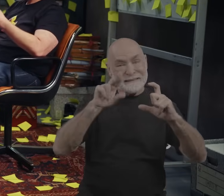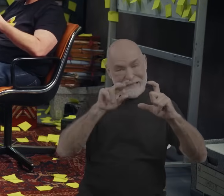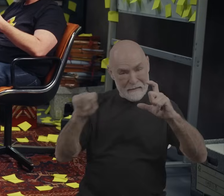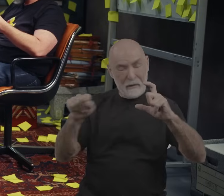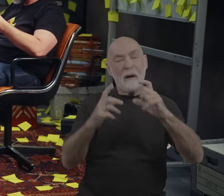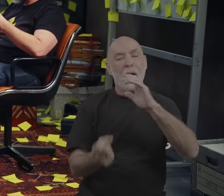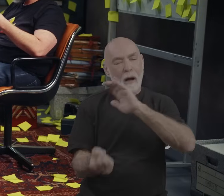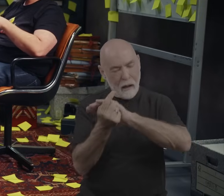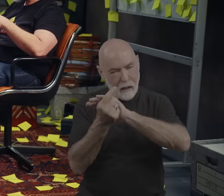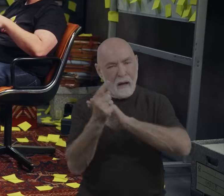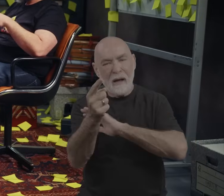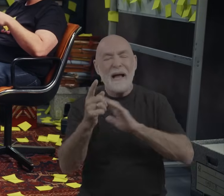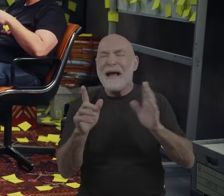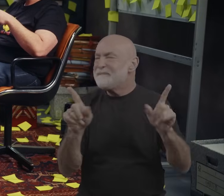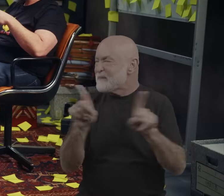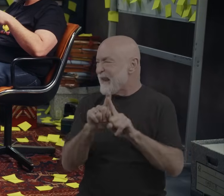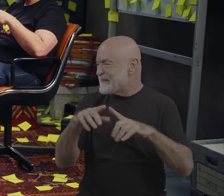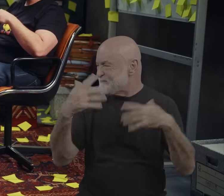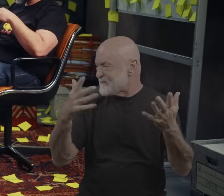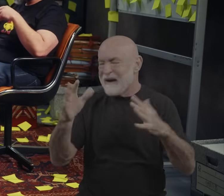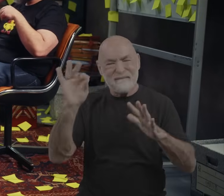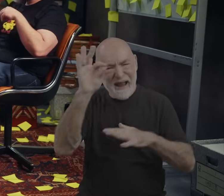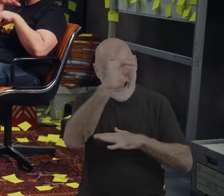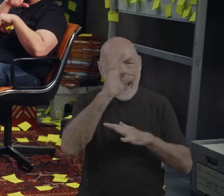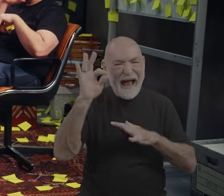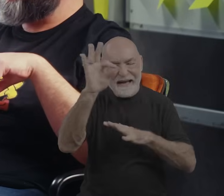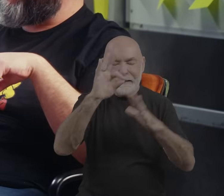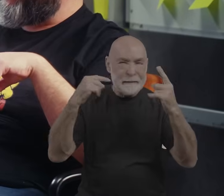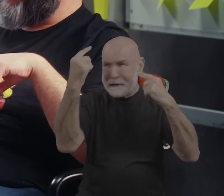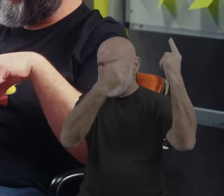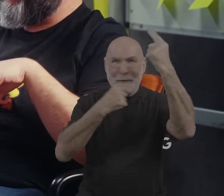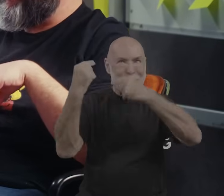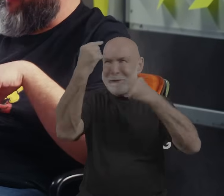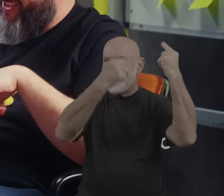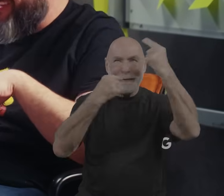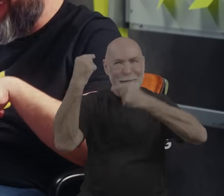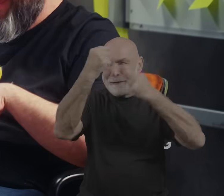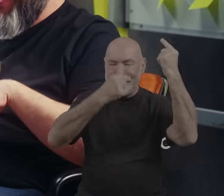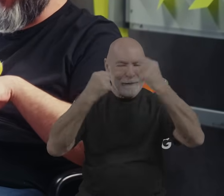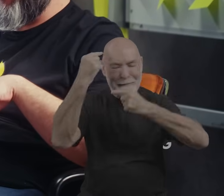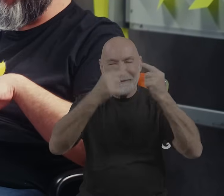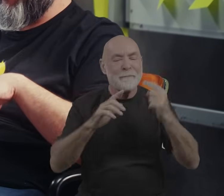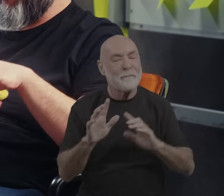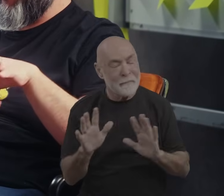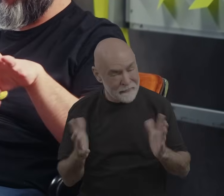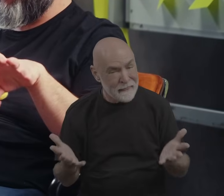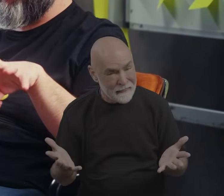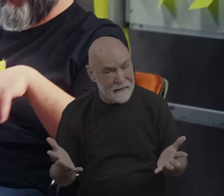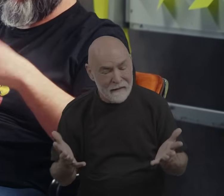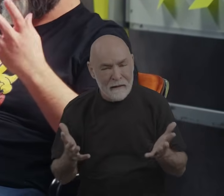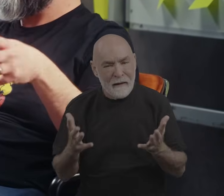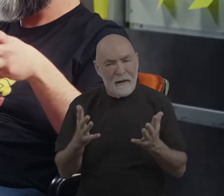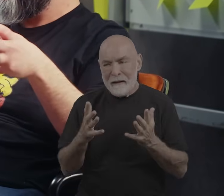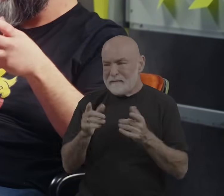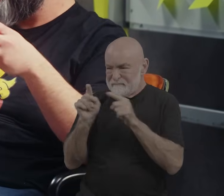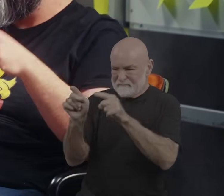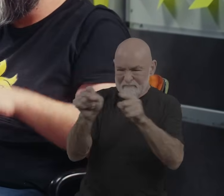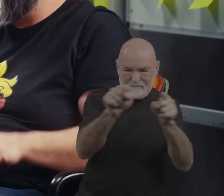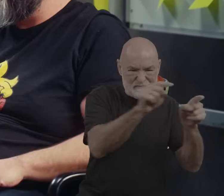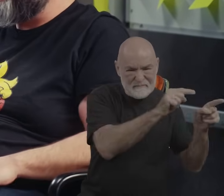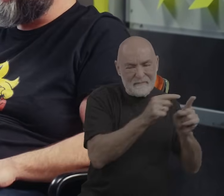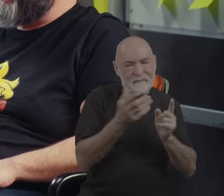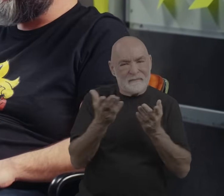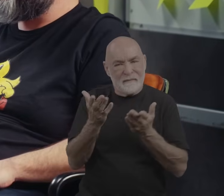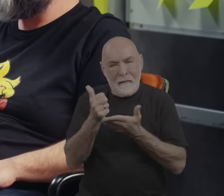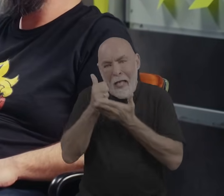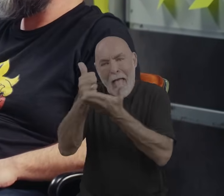stapler actually shows up, and it kind of behaves like a fly. It sort of like buzzes around your face and gives all the enemies a lot of